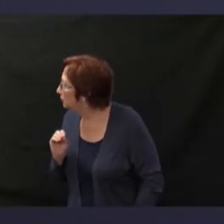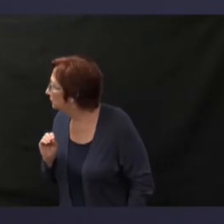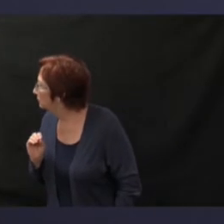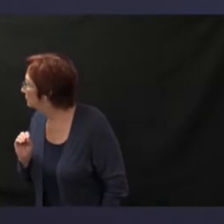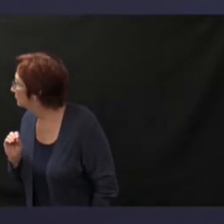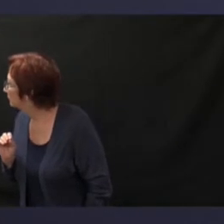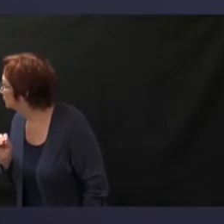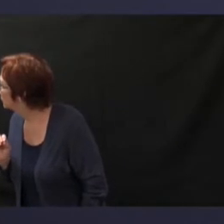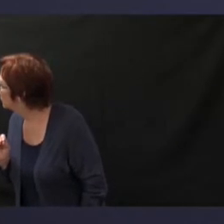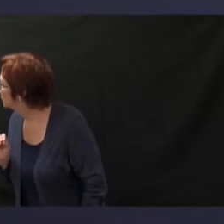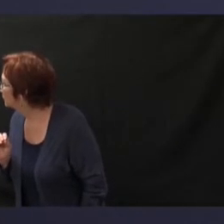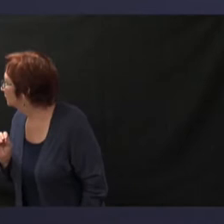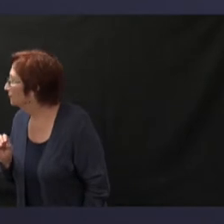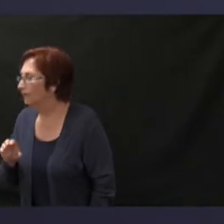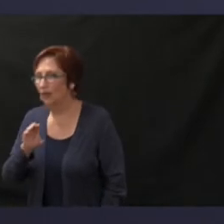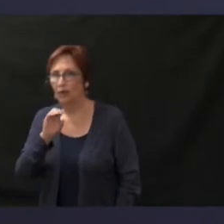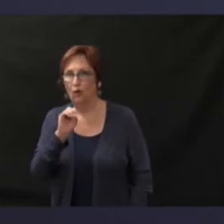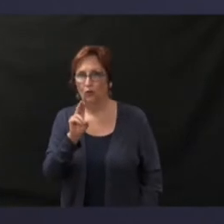small.